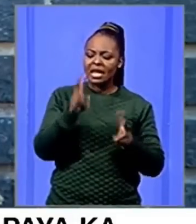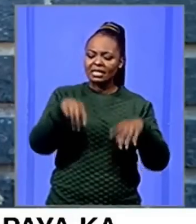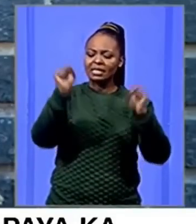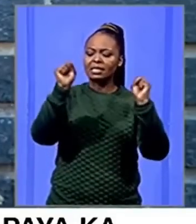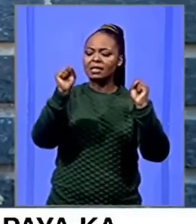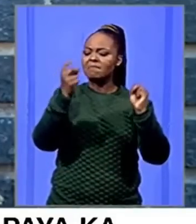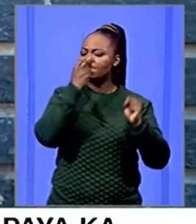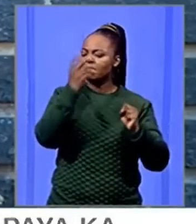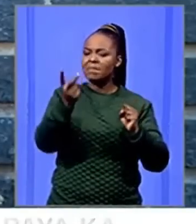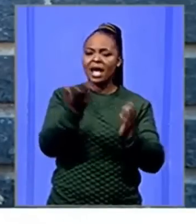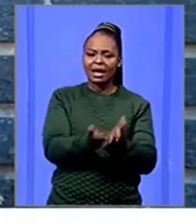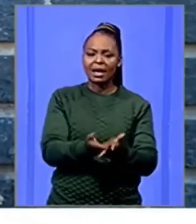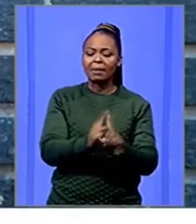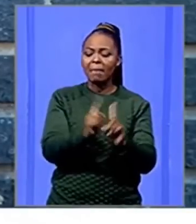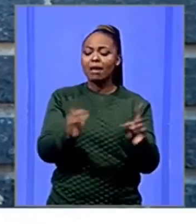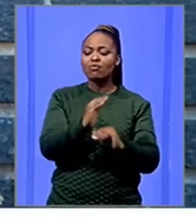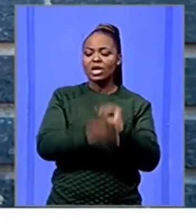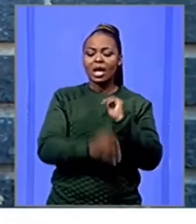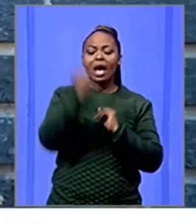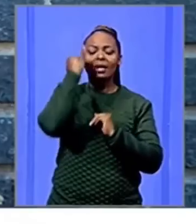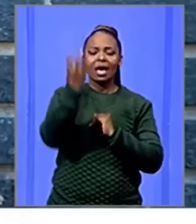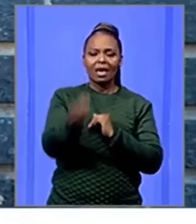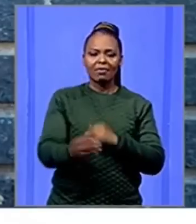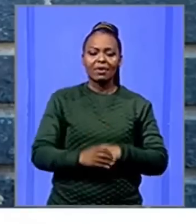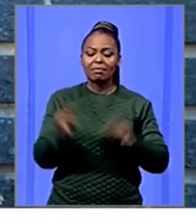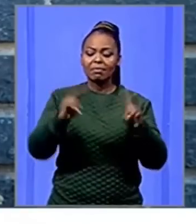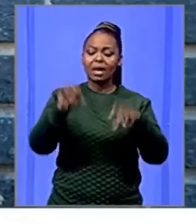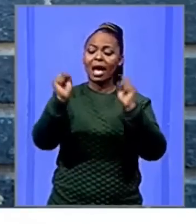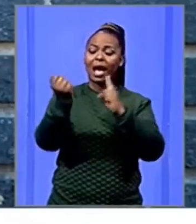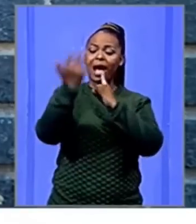they stick to. And this load shedding is affecting us